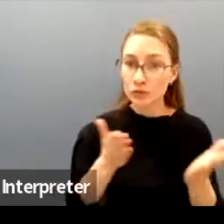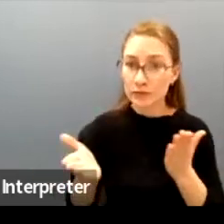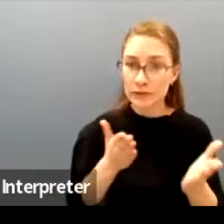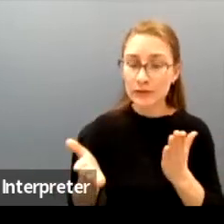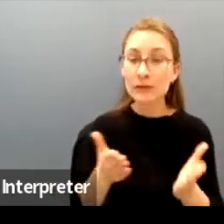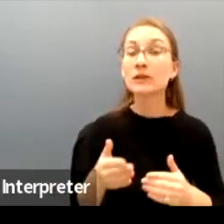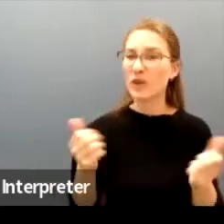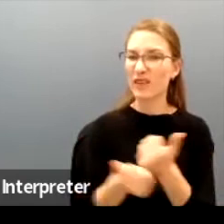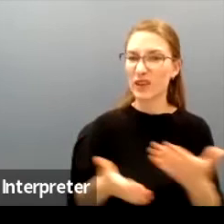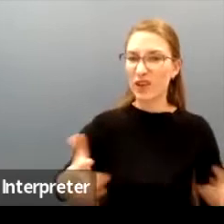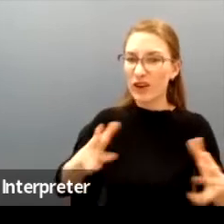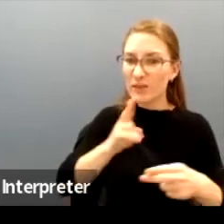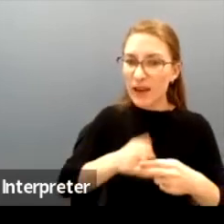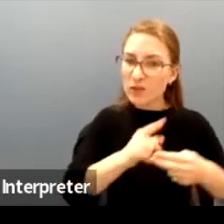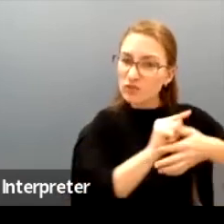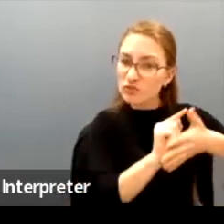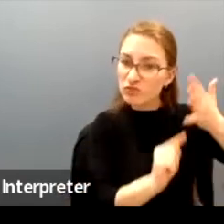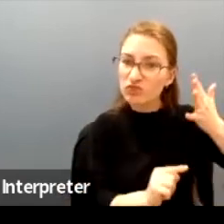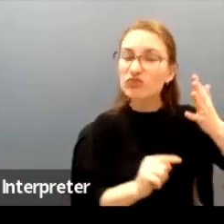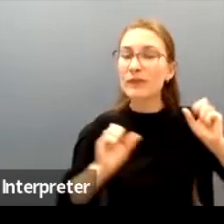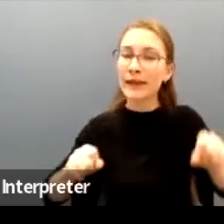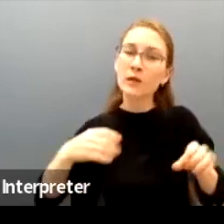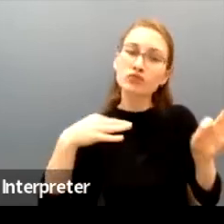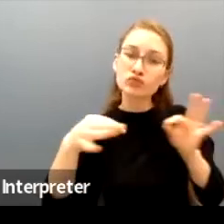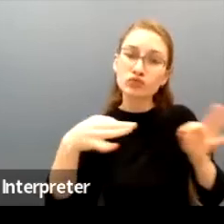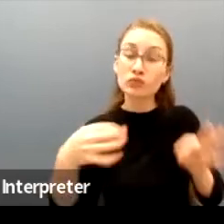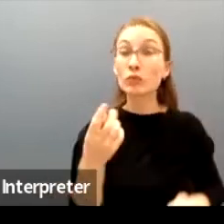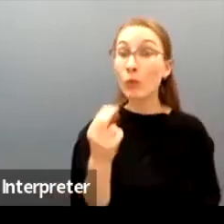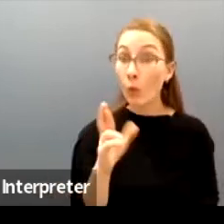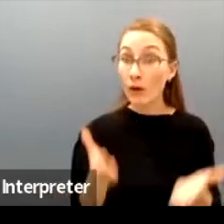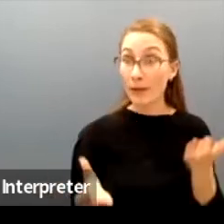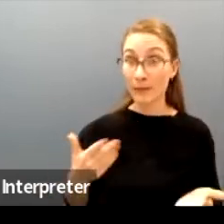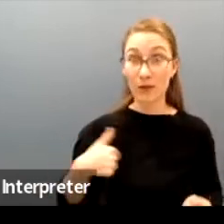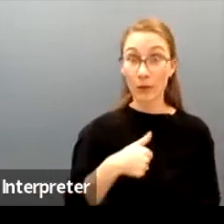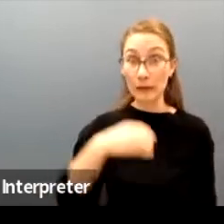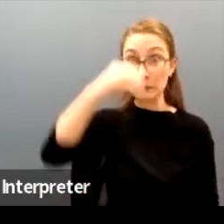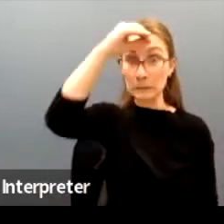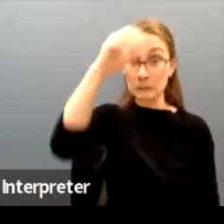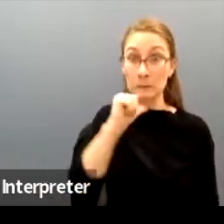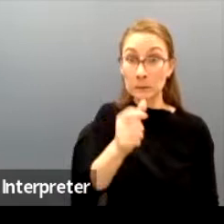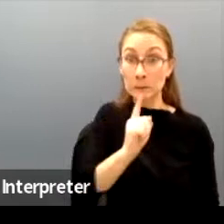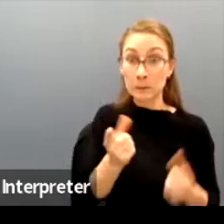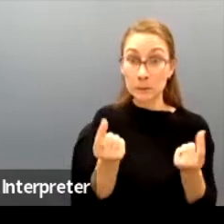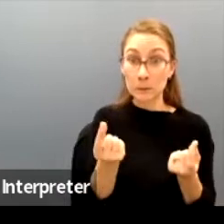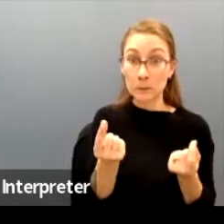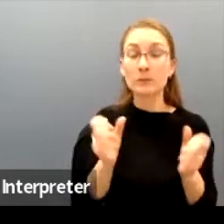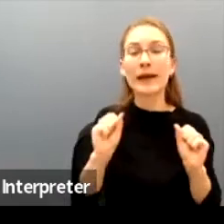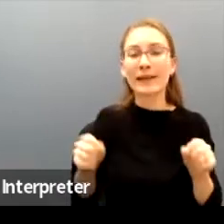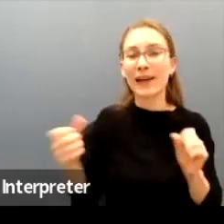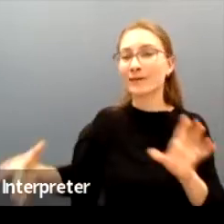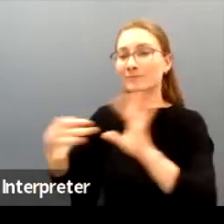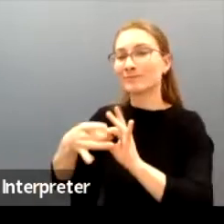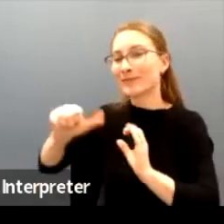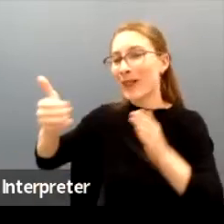not able to, then we can hand it off to someone who can. So I really highly encourage you. I mean, obviously you probably already know, but reach out to your FAAST